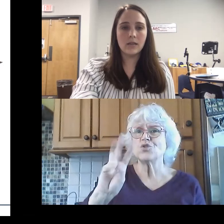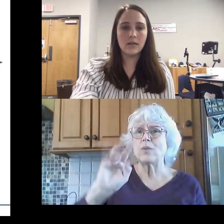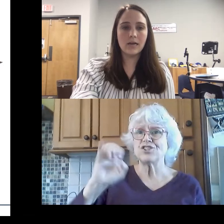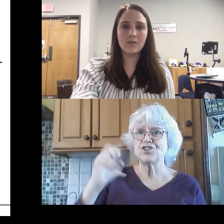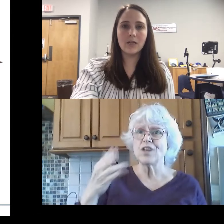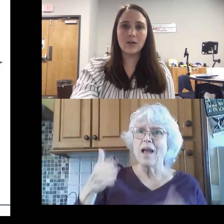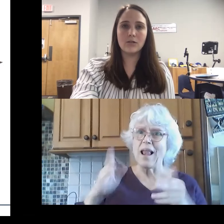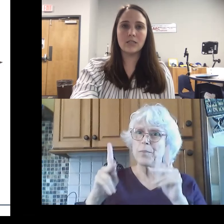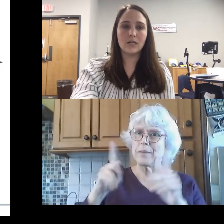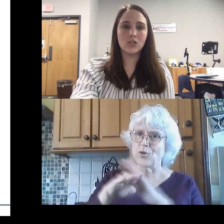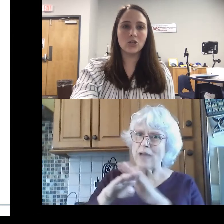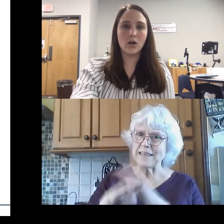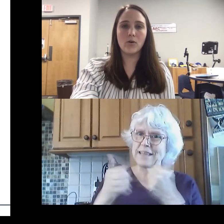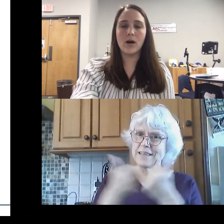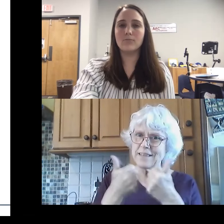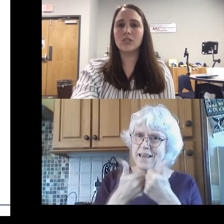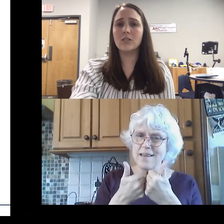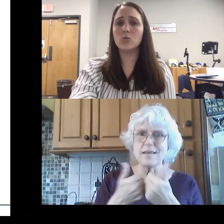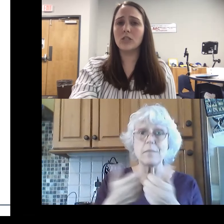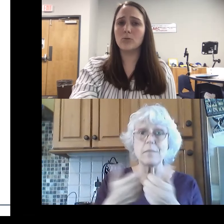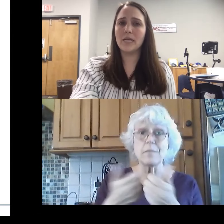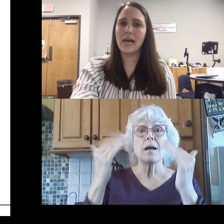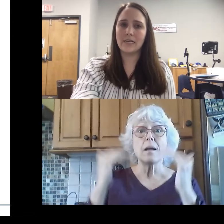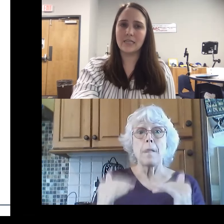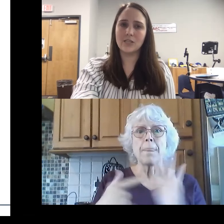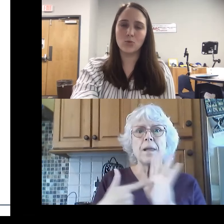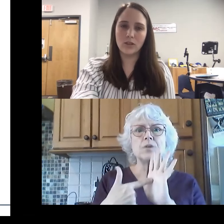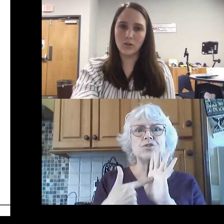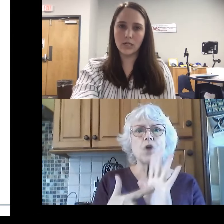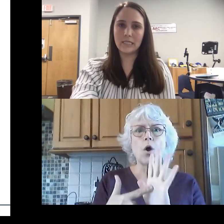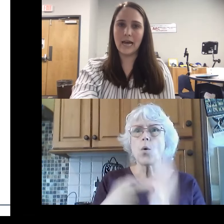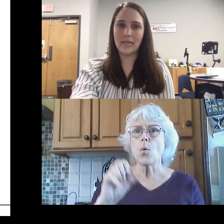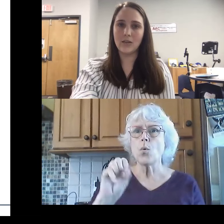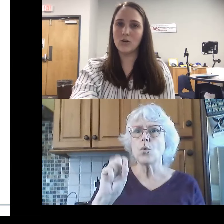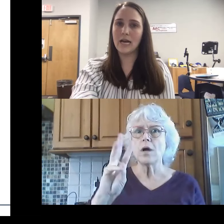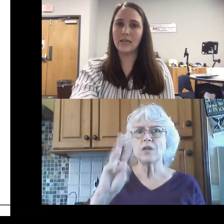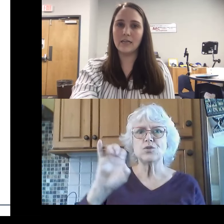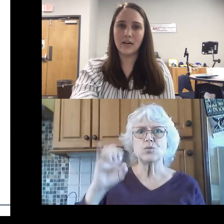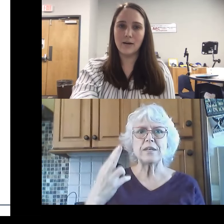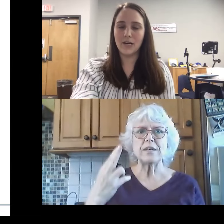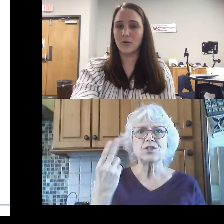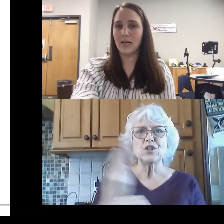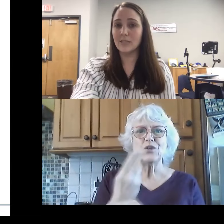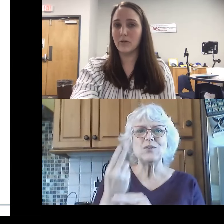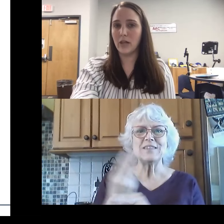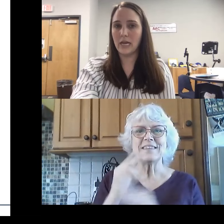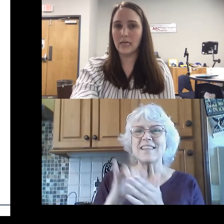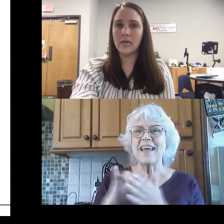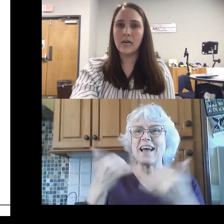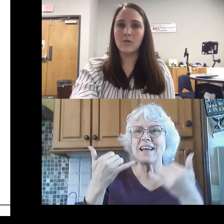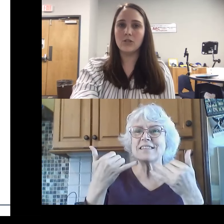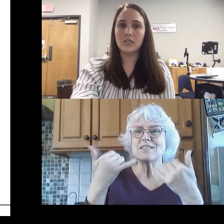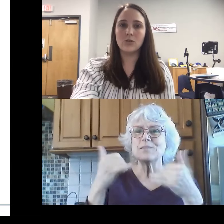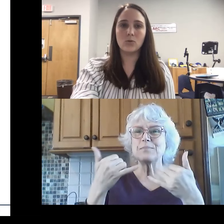The next video is going to show just a switch being accessed with the little tiny United Airlines plane,